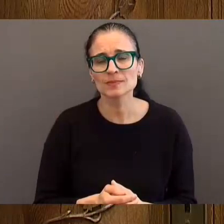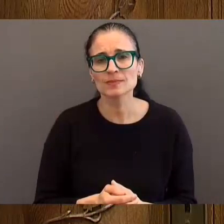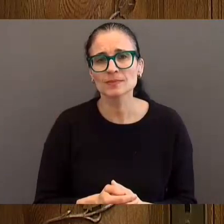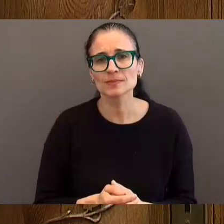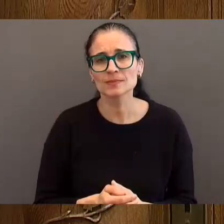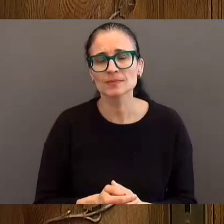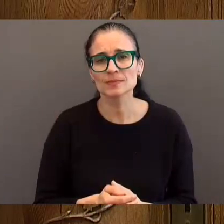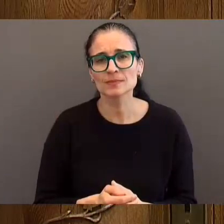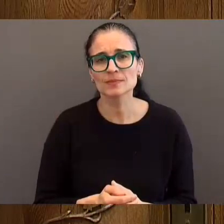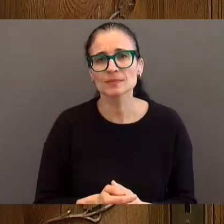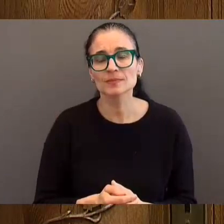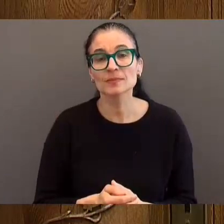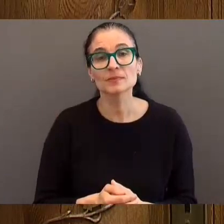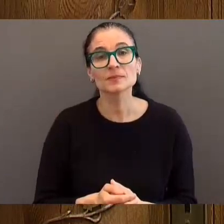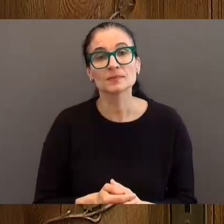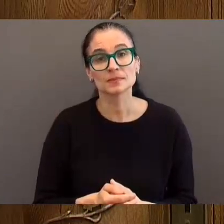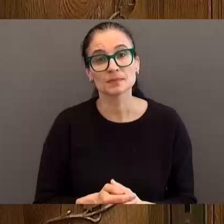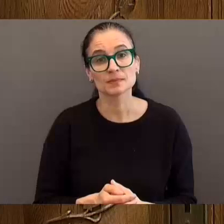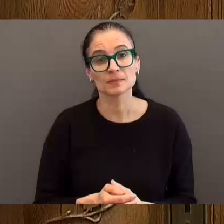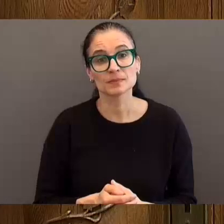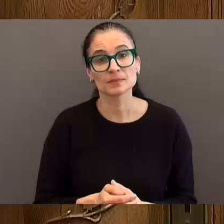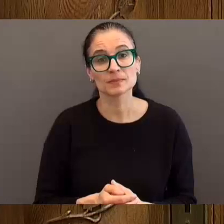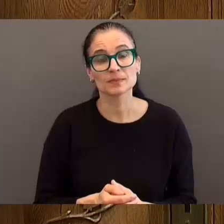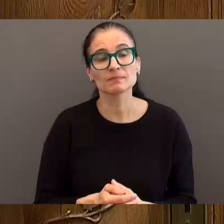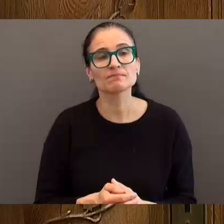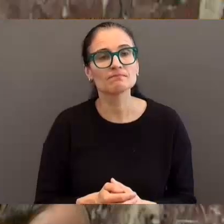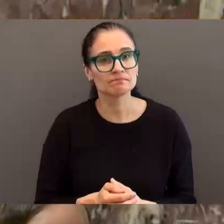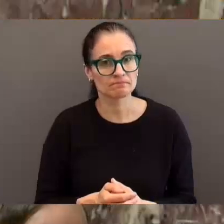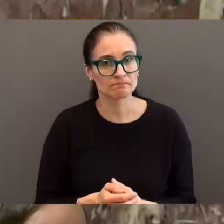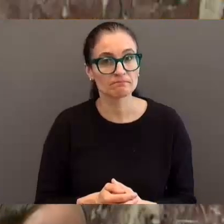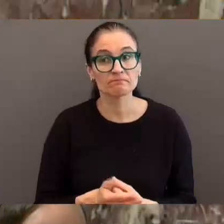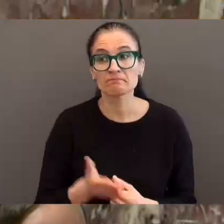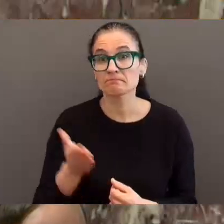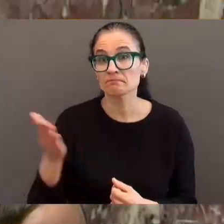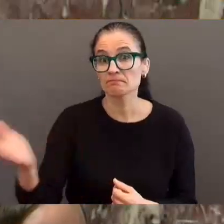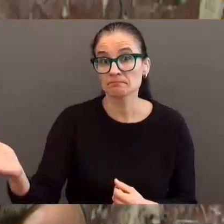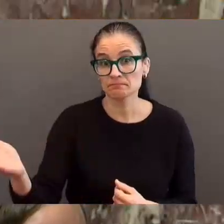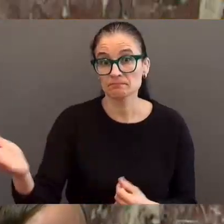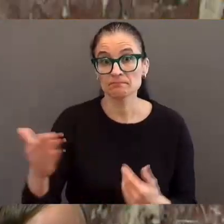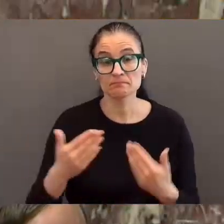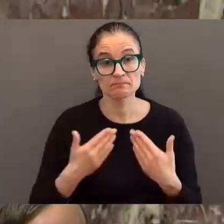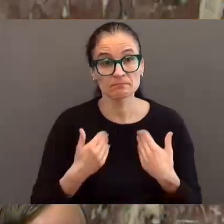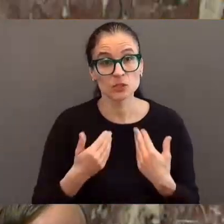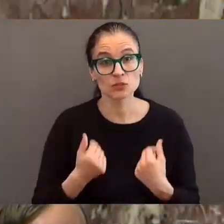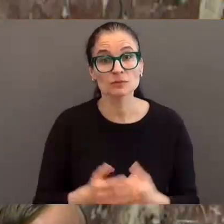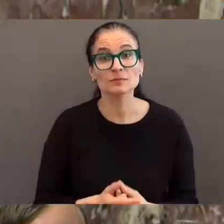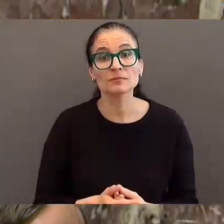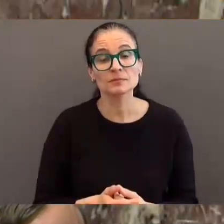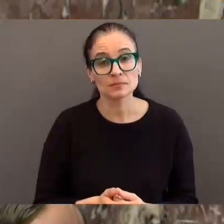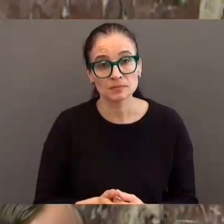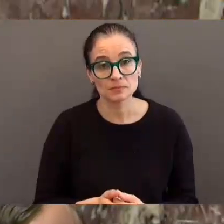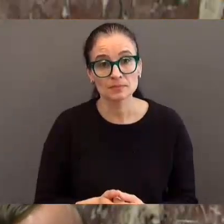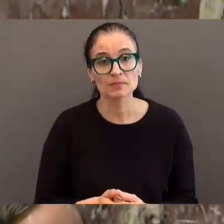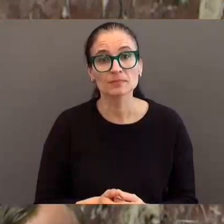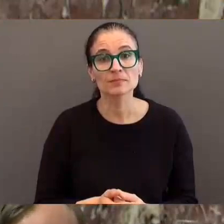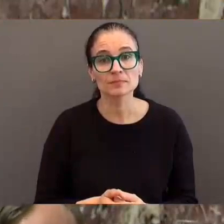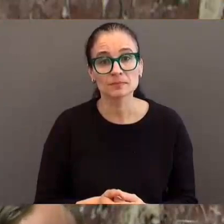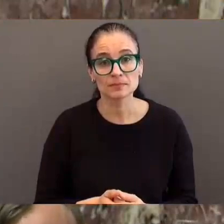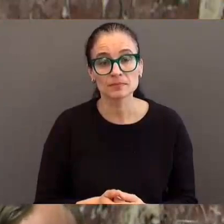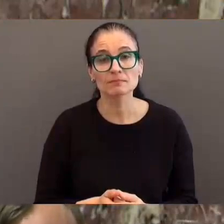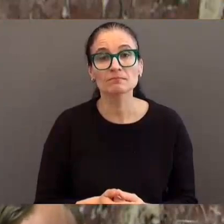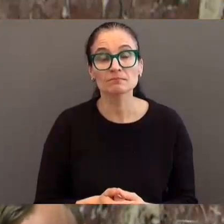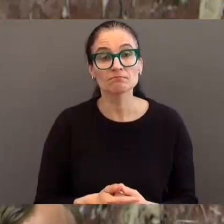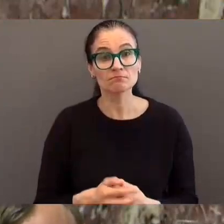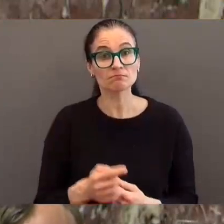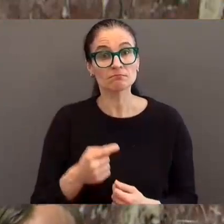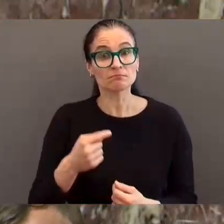Thank you, members. Minister. Thank you, Speaker. And I absolutely listen, which is why I just spent a